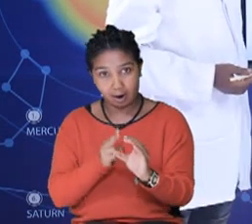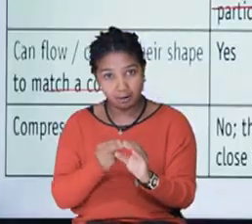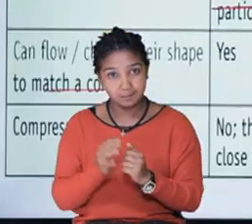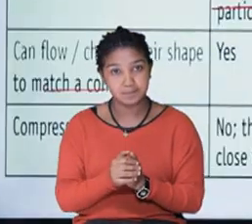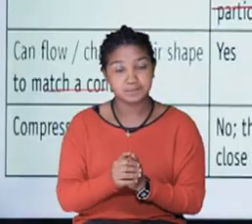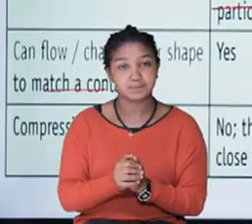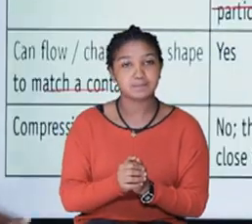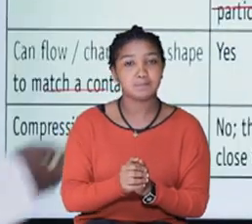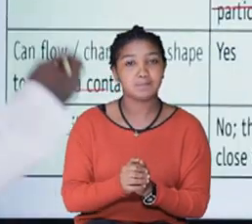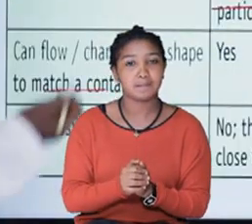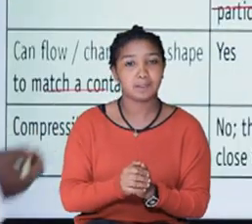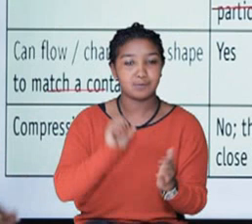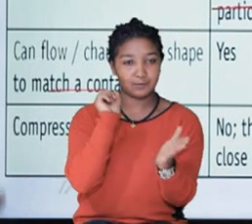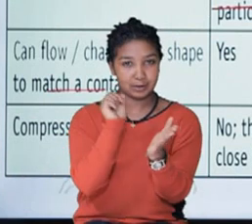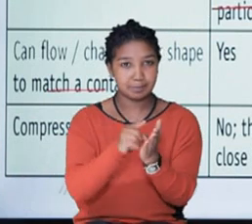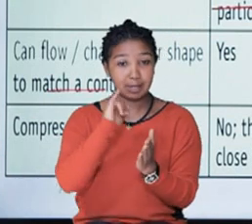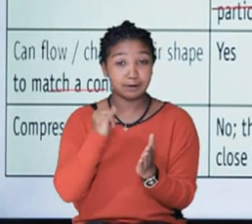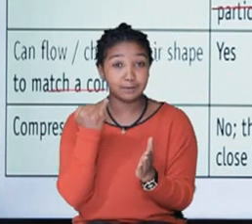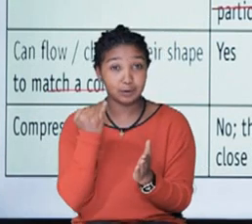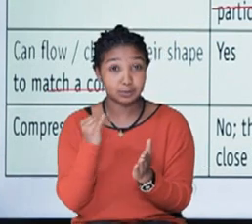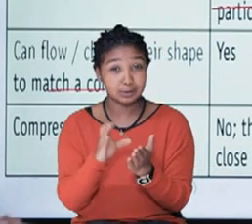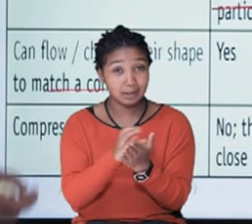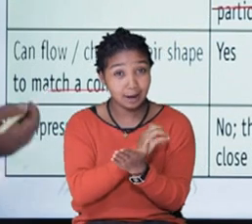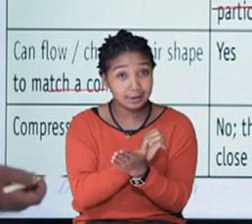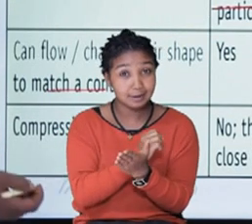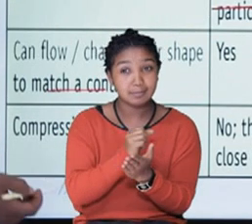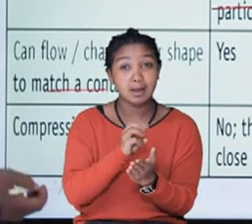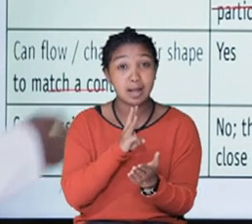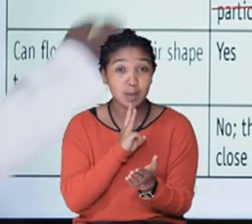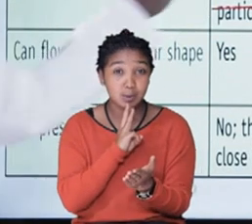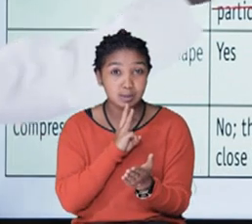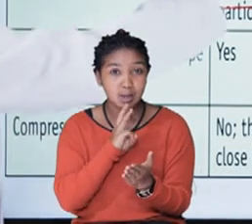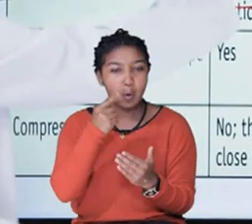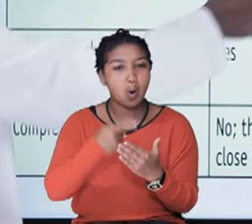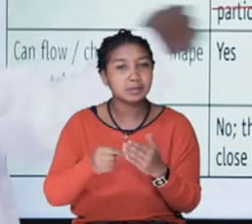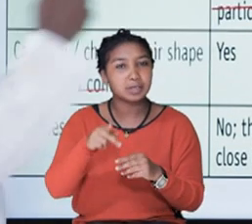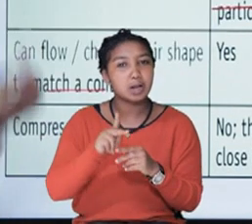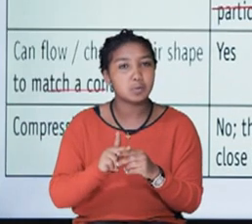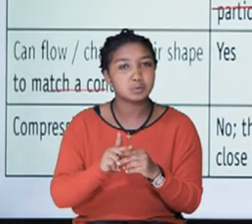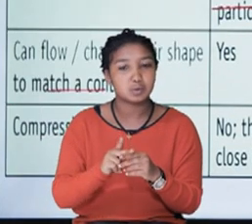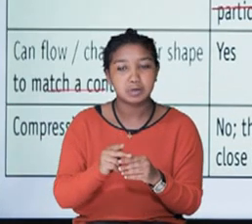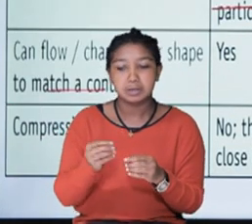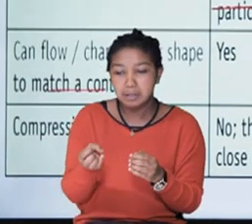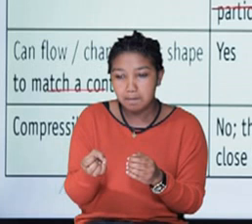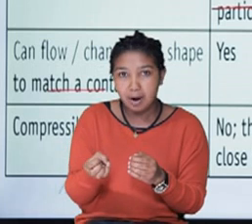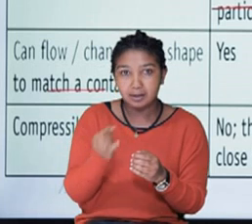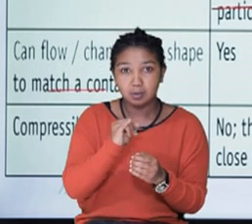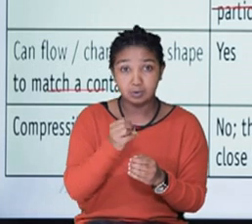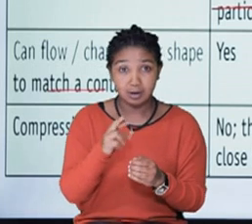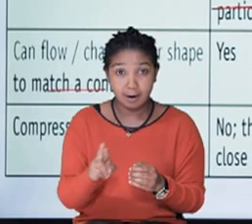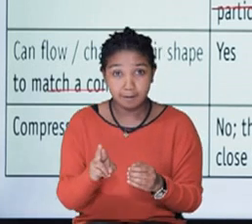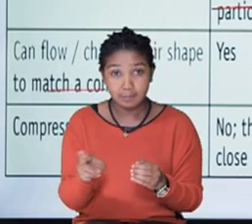gas. For example, if you take a liquid quite close together, the particles of the liquids